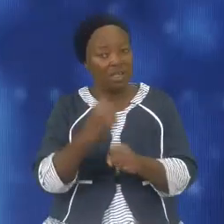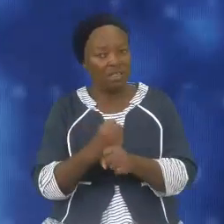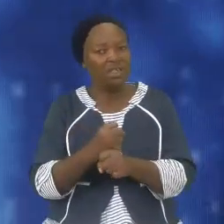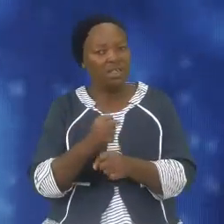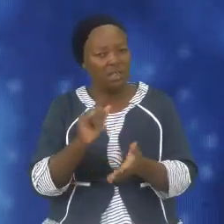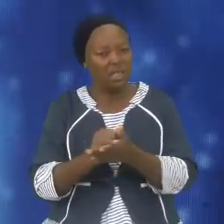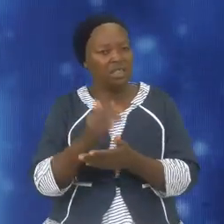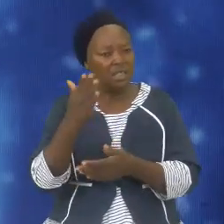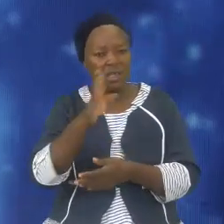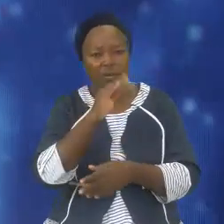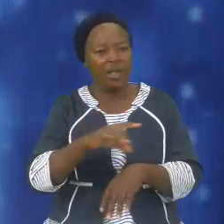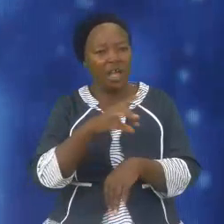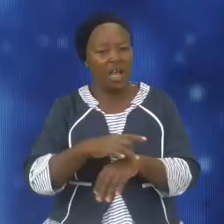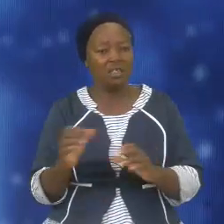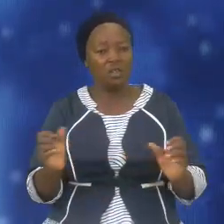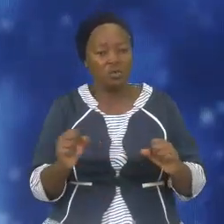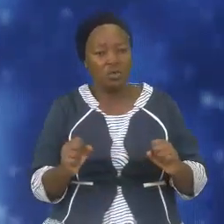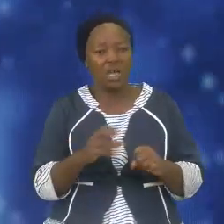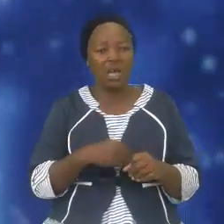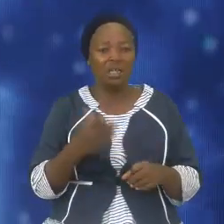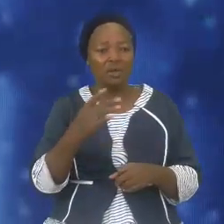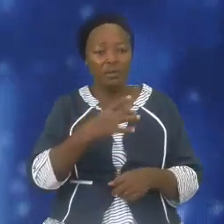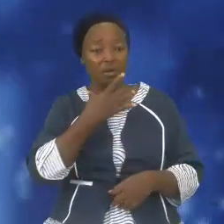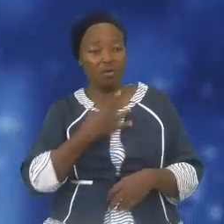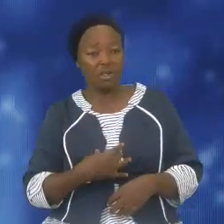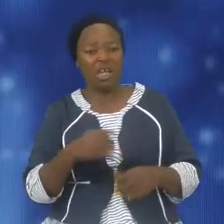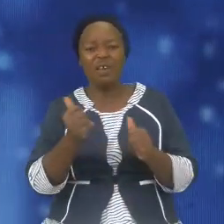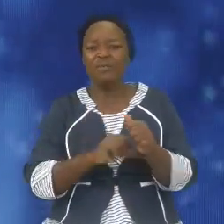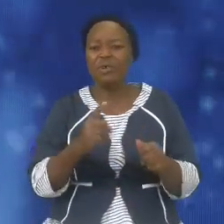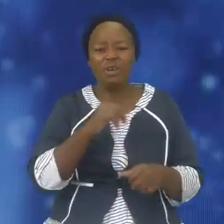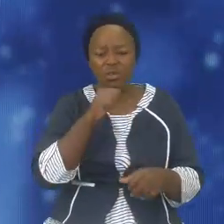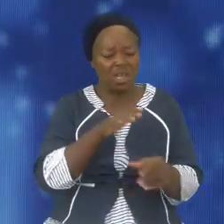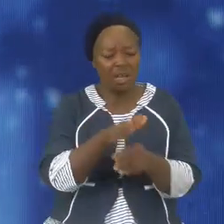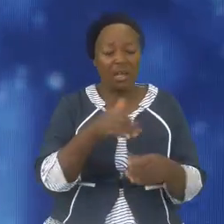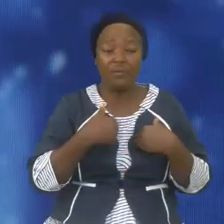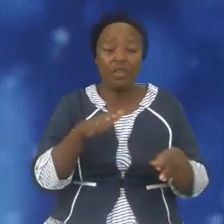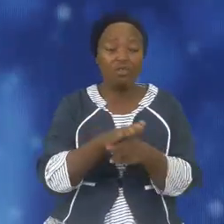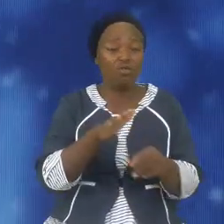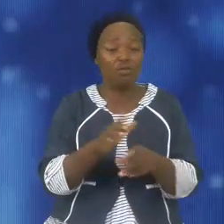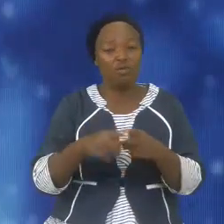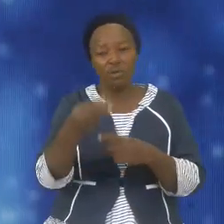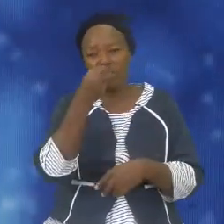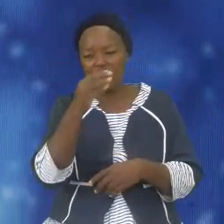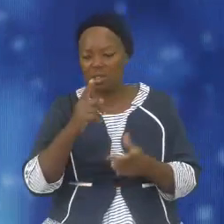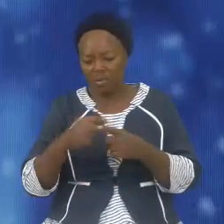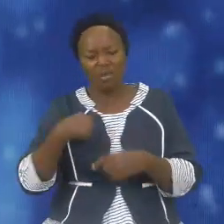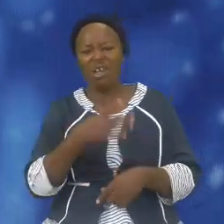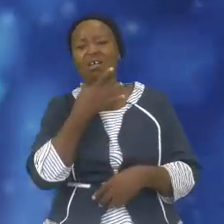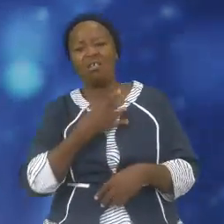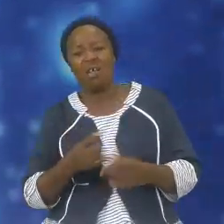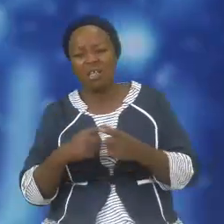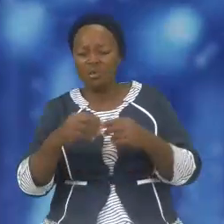be earthquakes, and there will be famines, not having enough to eat, and we're hungry. And gives us answer, and we